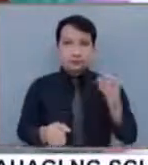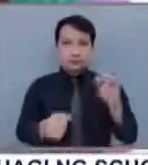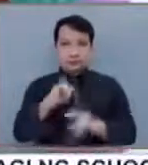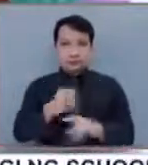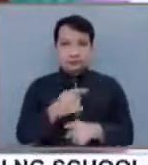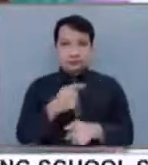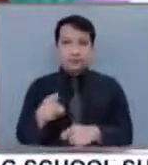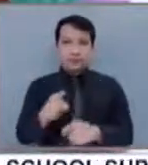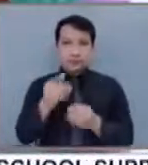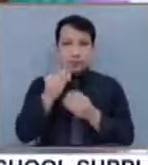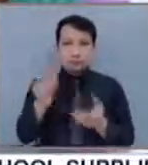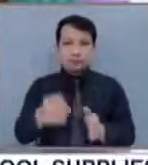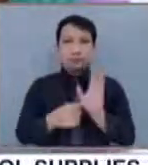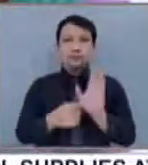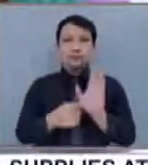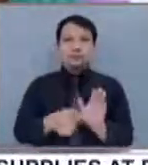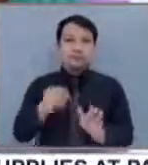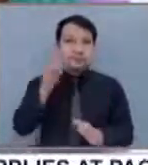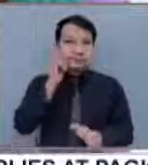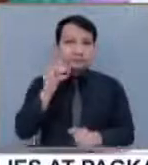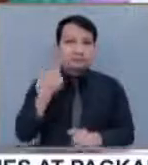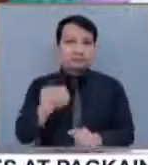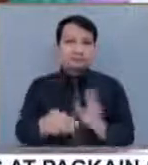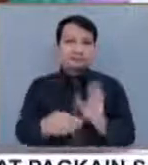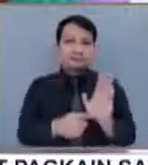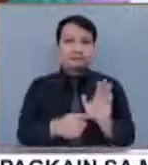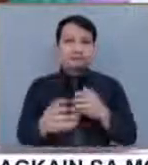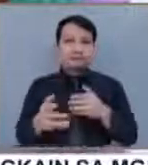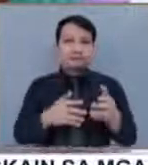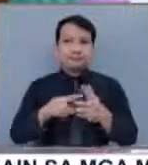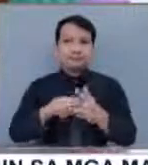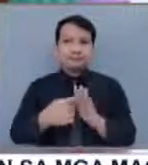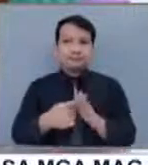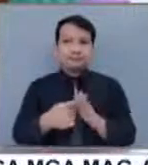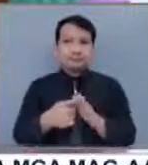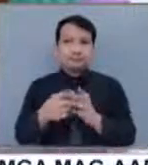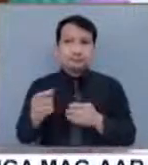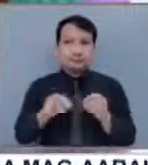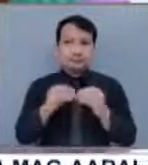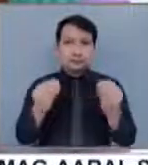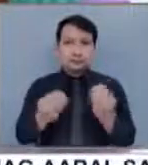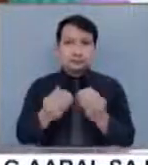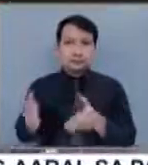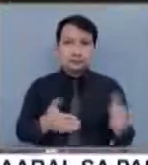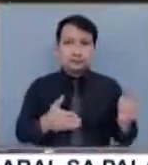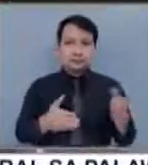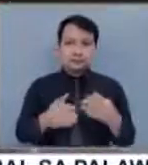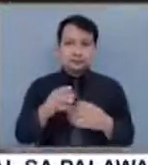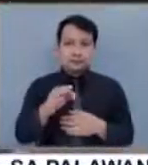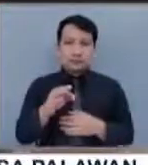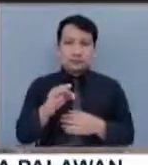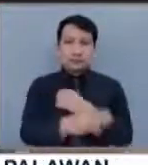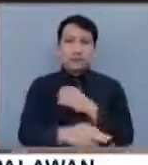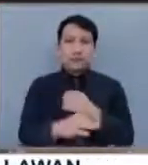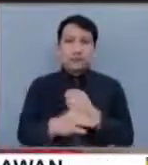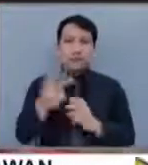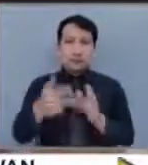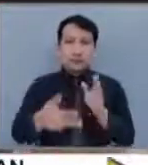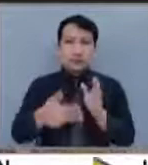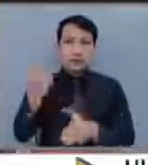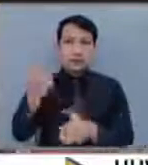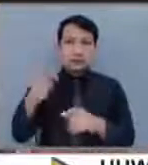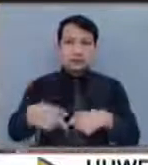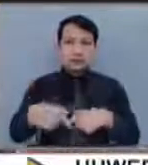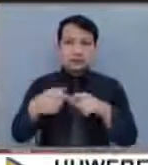naman ayon kay Senator Amy Marcos, hindi masimulan ang organizational meeting ng Committee on Foreign Affairs na tatlong beses nang na-cancel